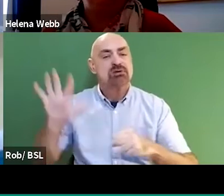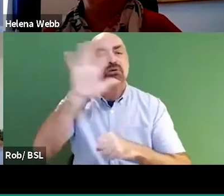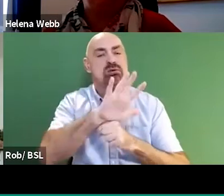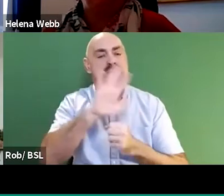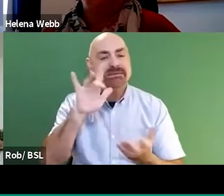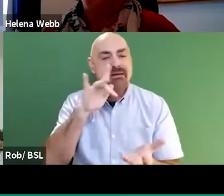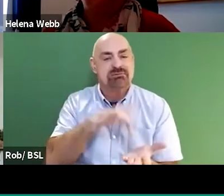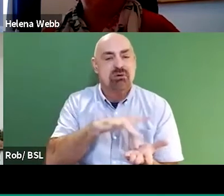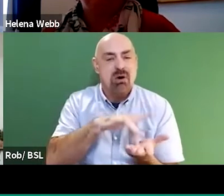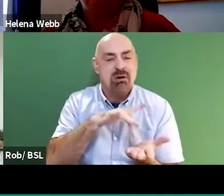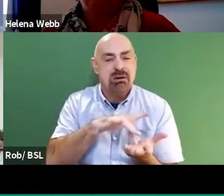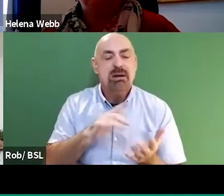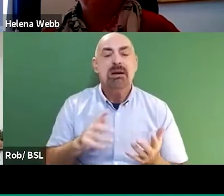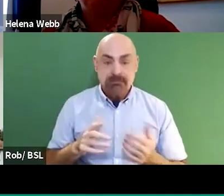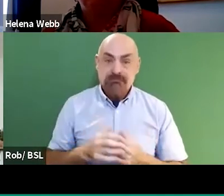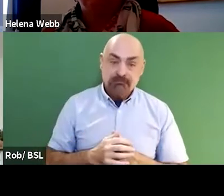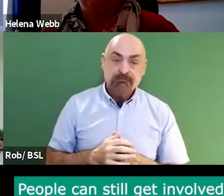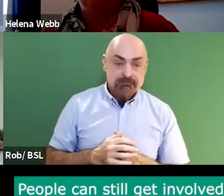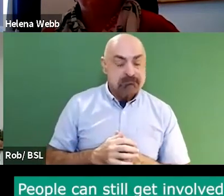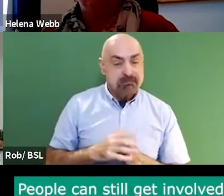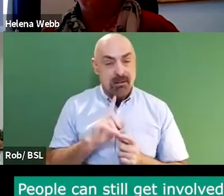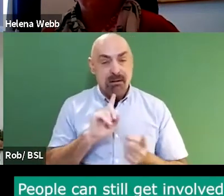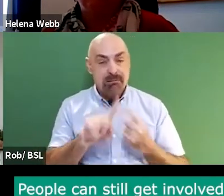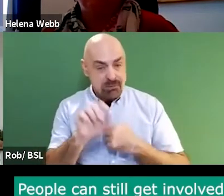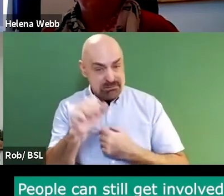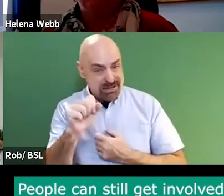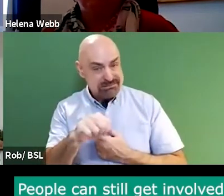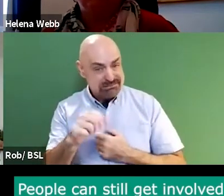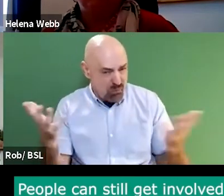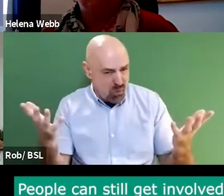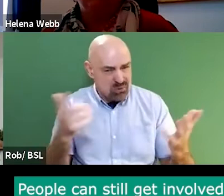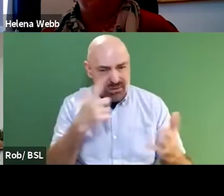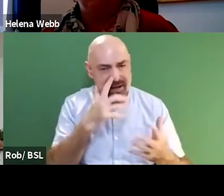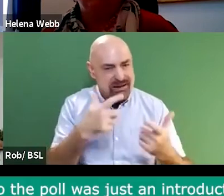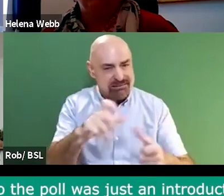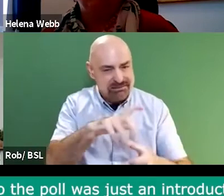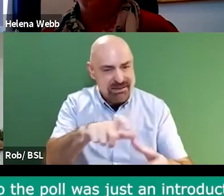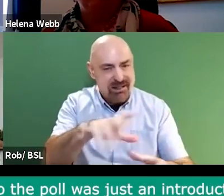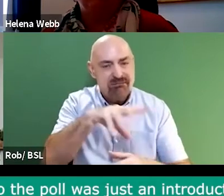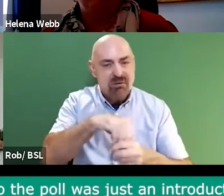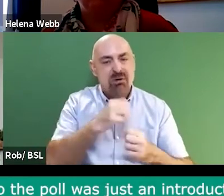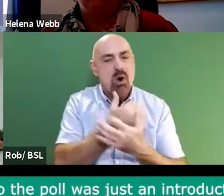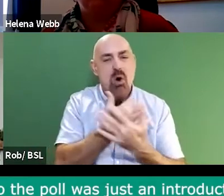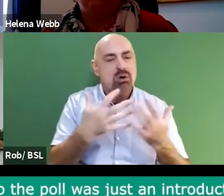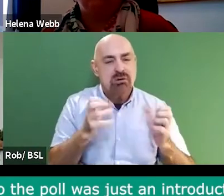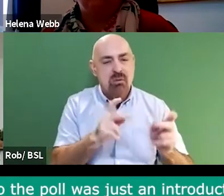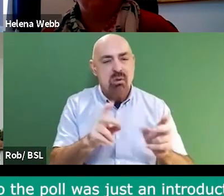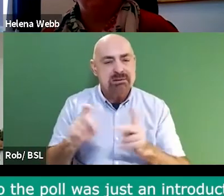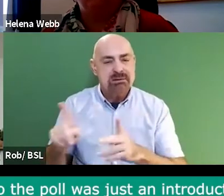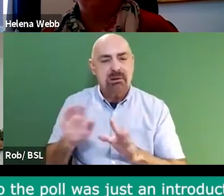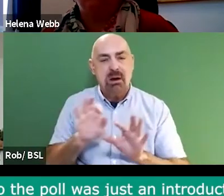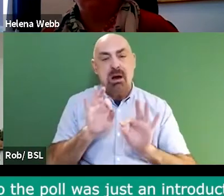And I guess the answer was yes, definitely people can still get involved, and there's lots of ways. So the poll was